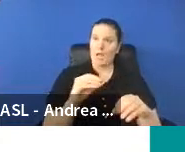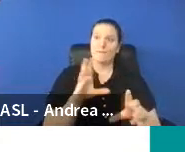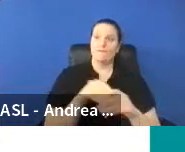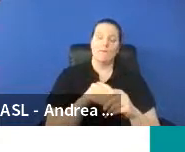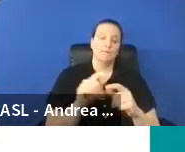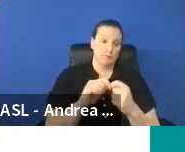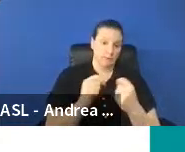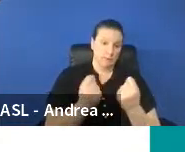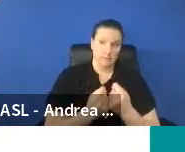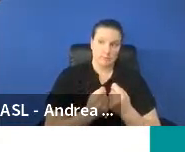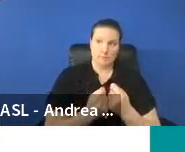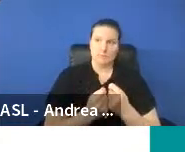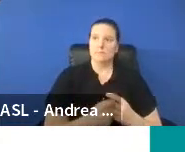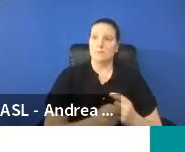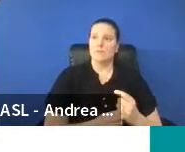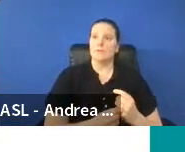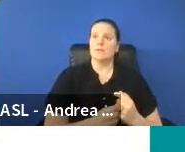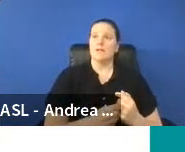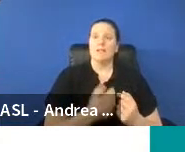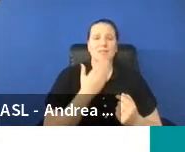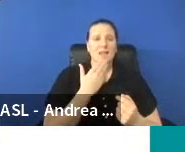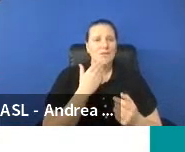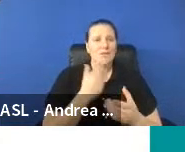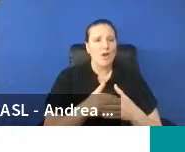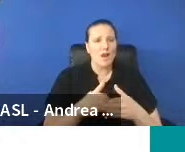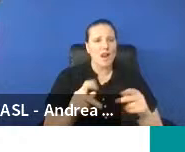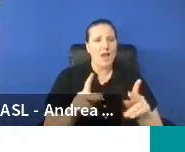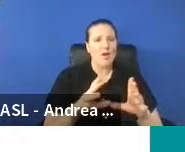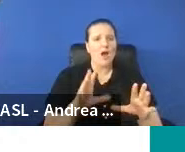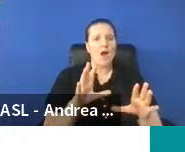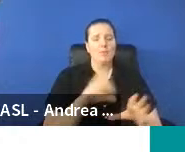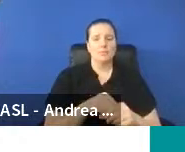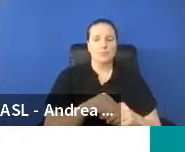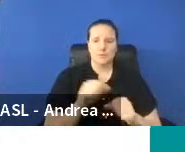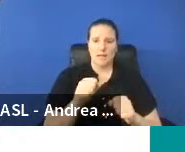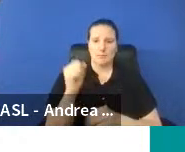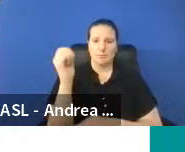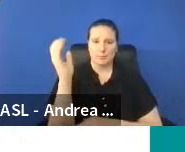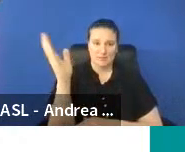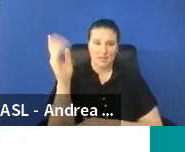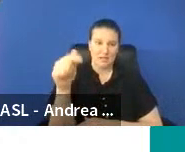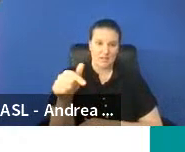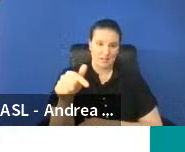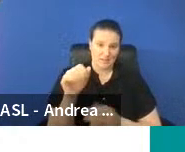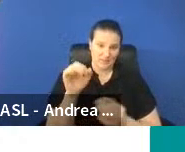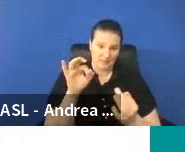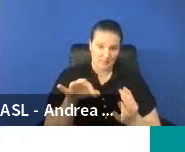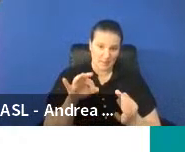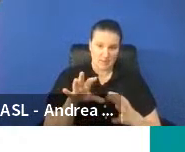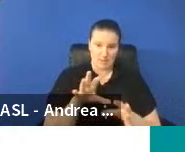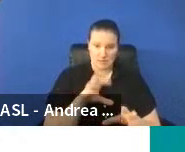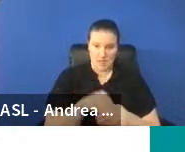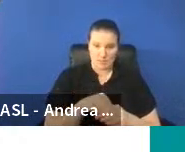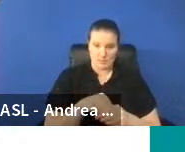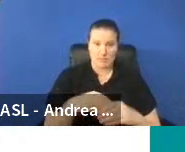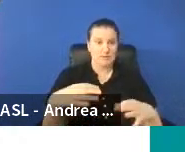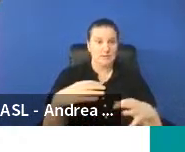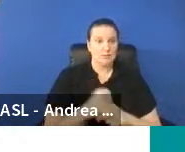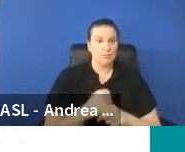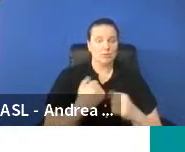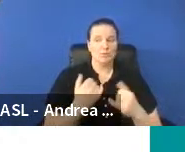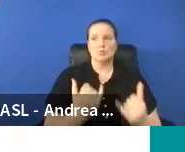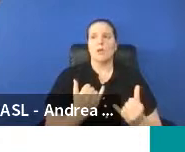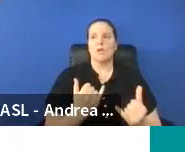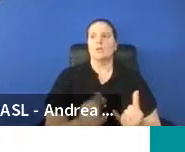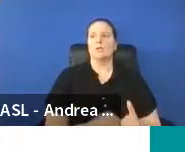engagement team. So thank you for allowing us the opportunity to not only present the community feedback and engagement summary today, but